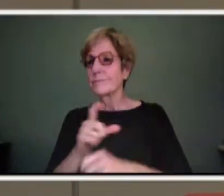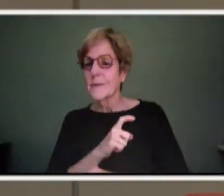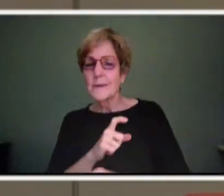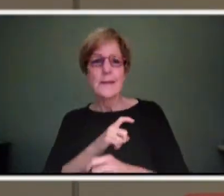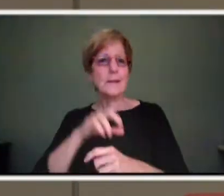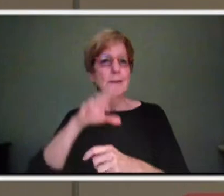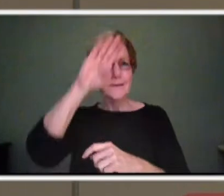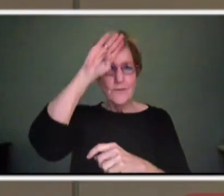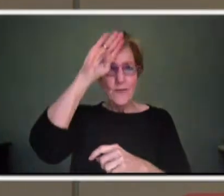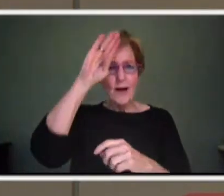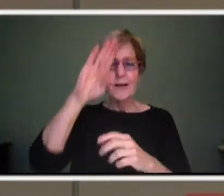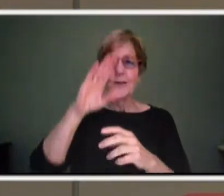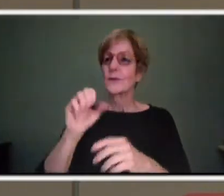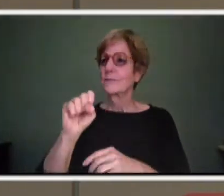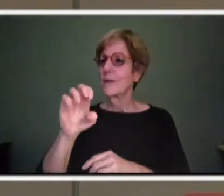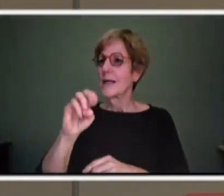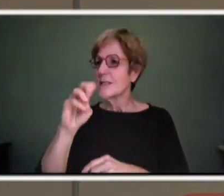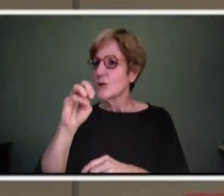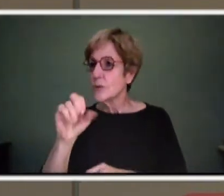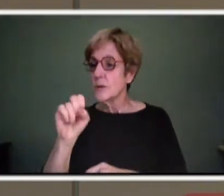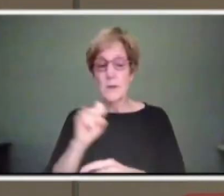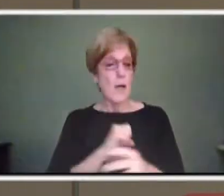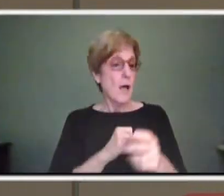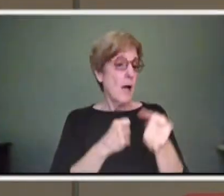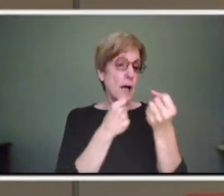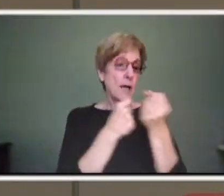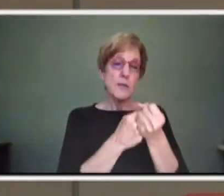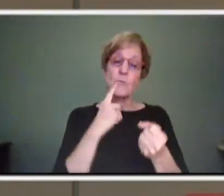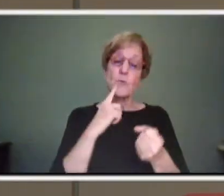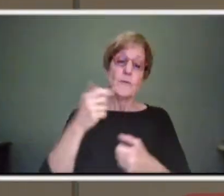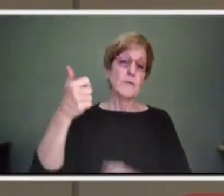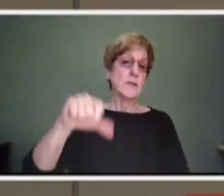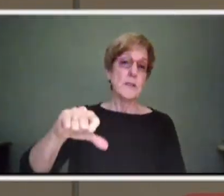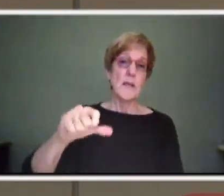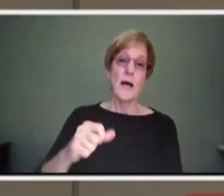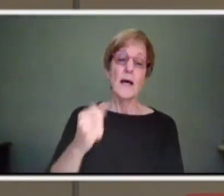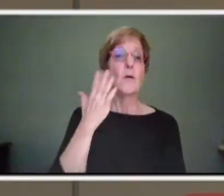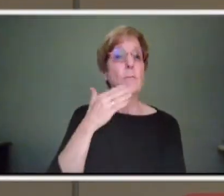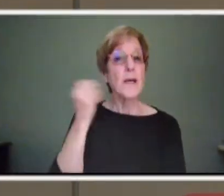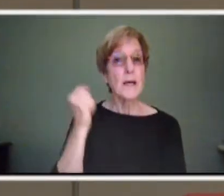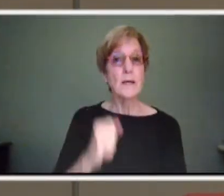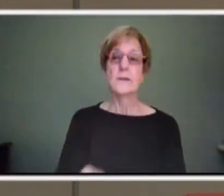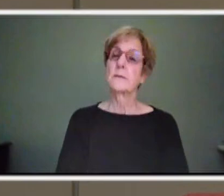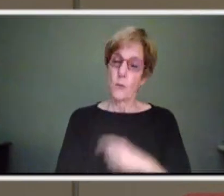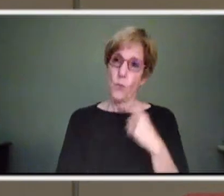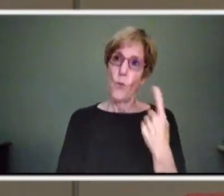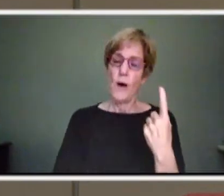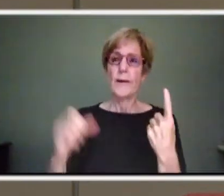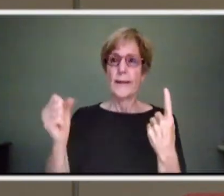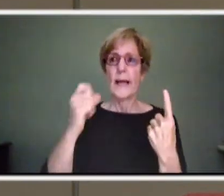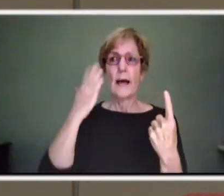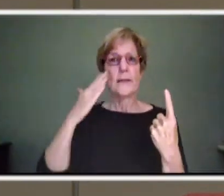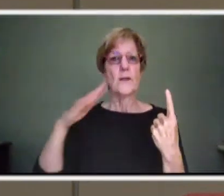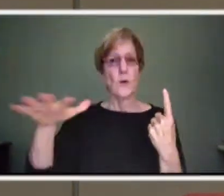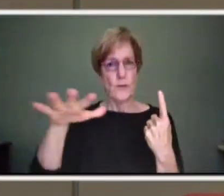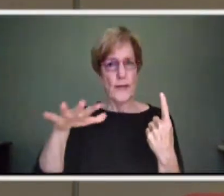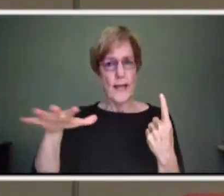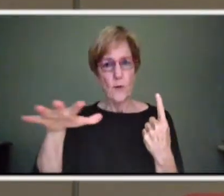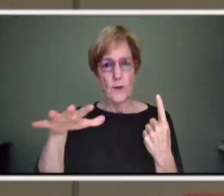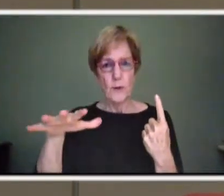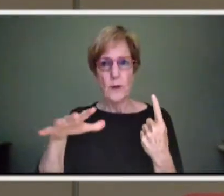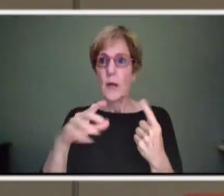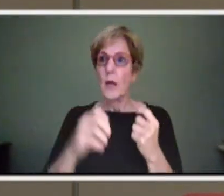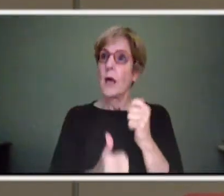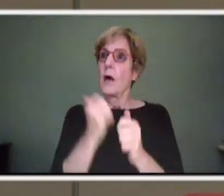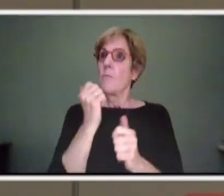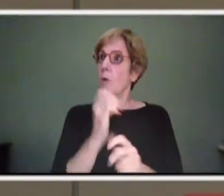colleagues' request for denial because of, one, I am familiar with the area, but most importantly, as the